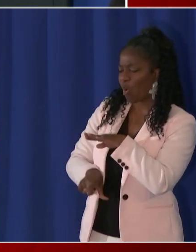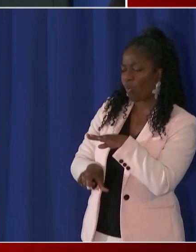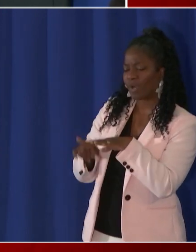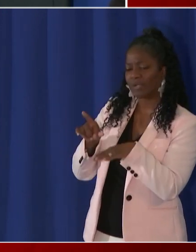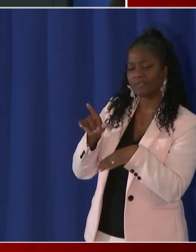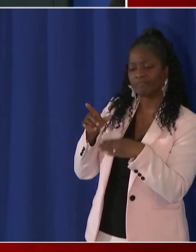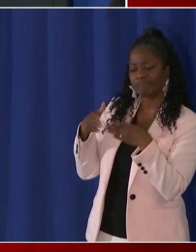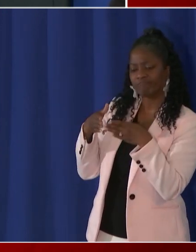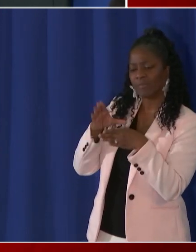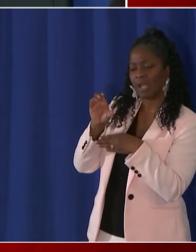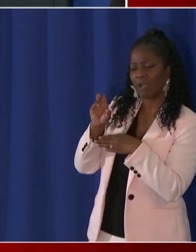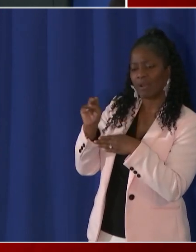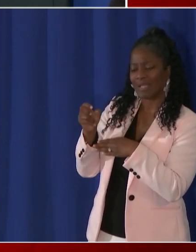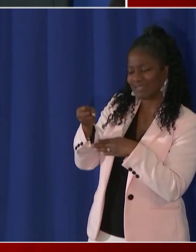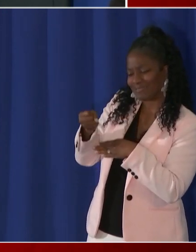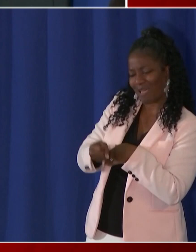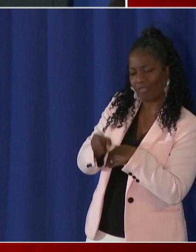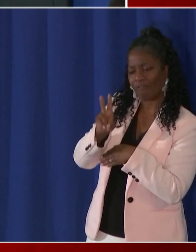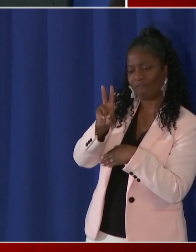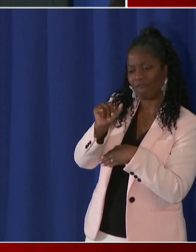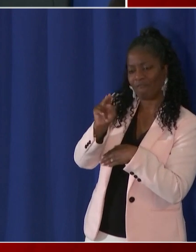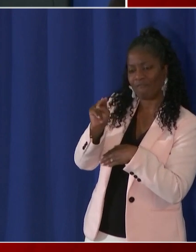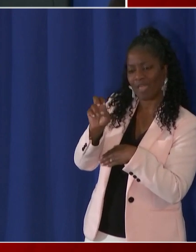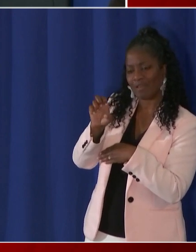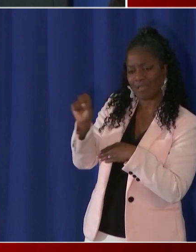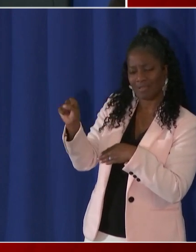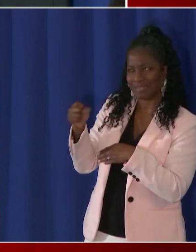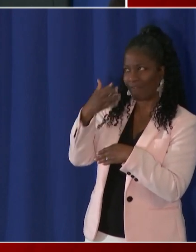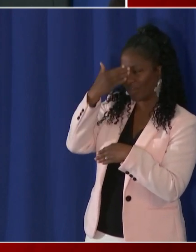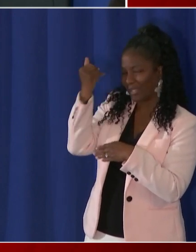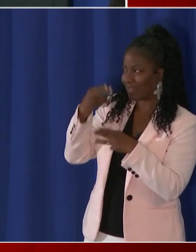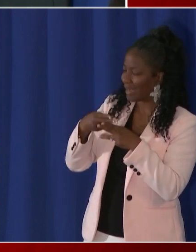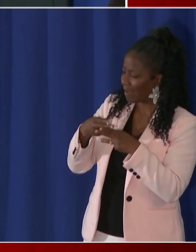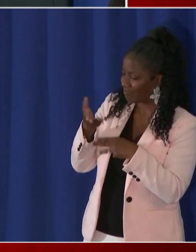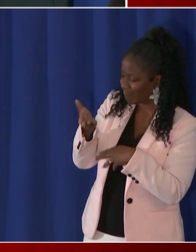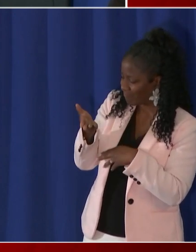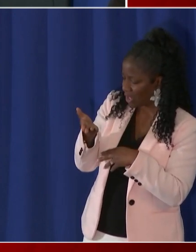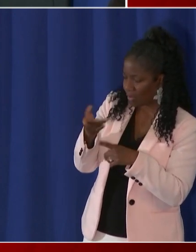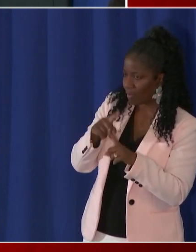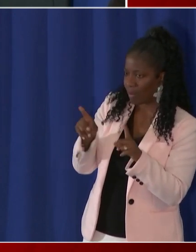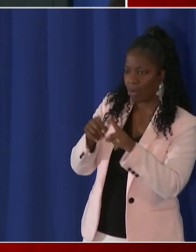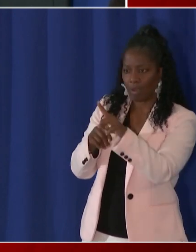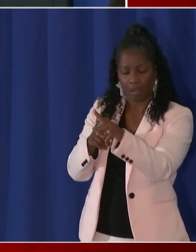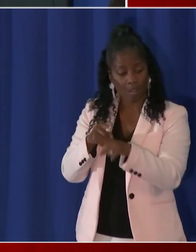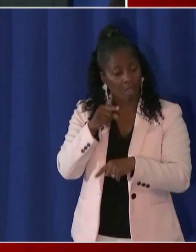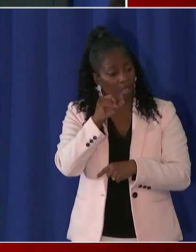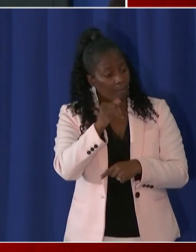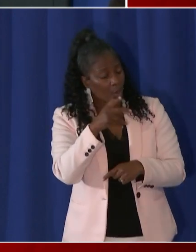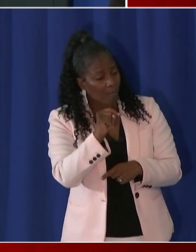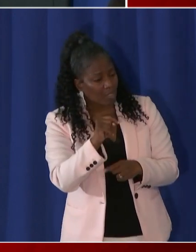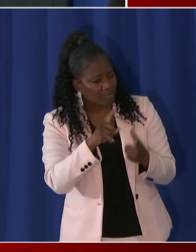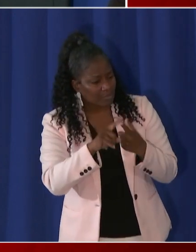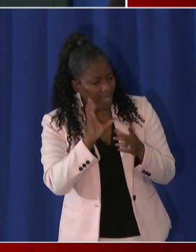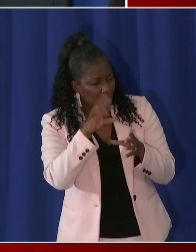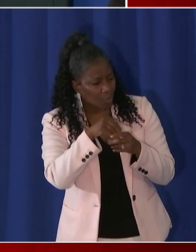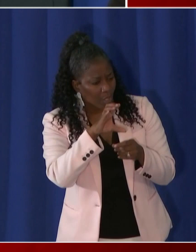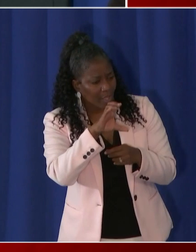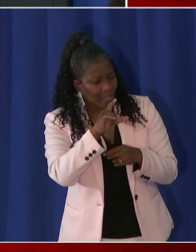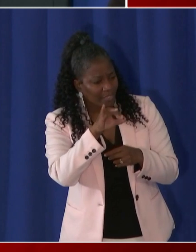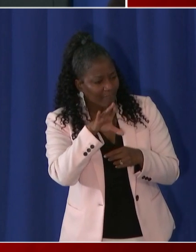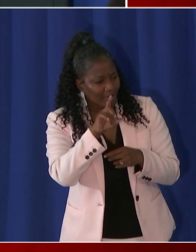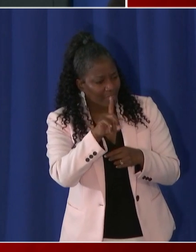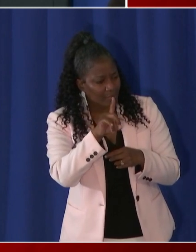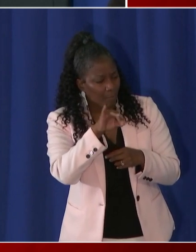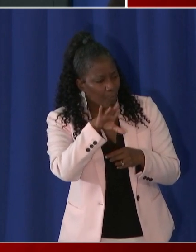of Van Ness Street. I forget the name of the place, but on the lower end of Connecticut Avenue. Is it as far as Cleveland Park, or is that